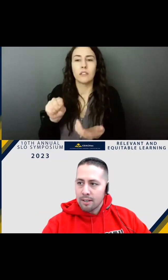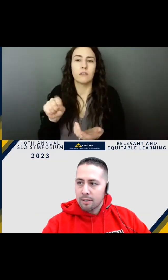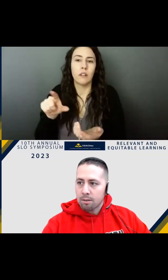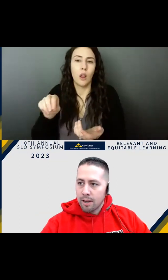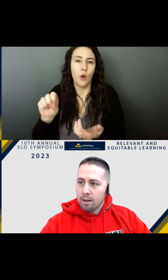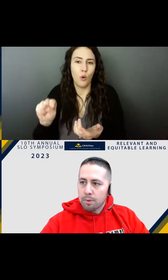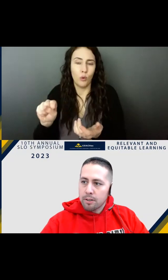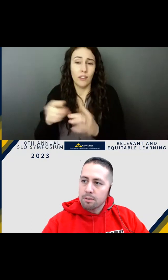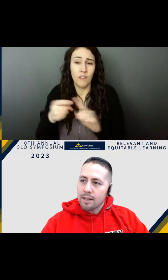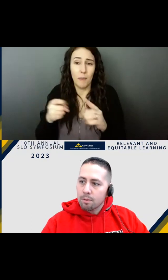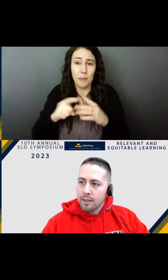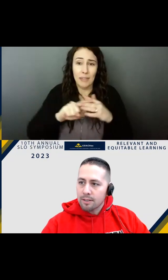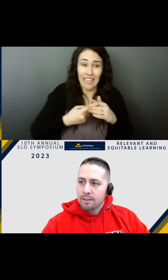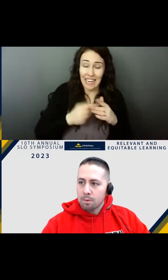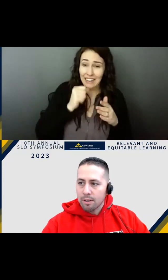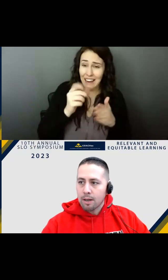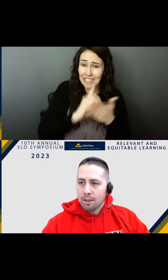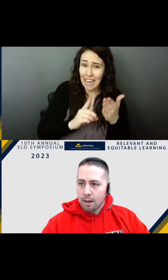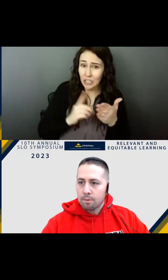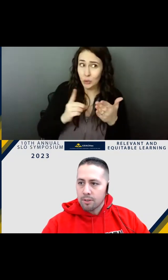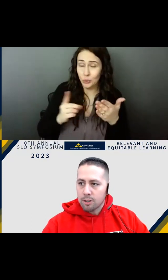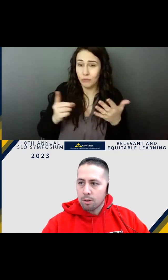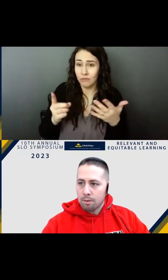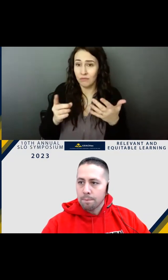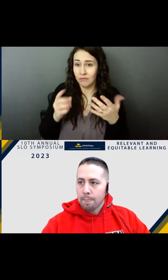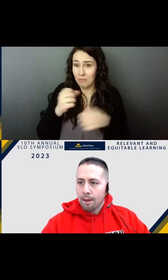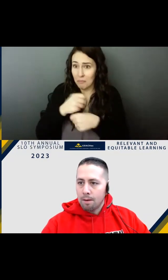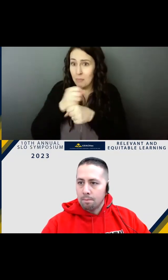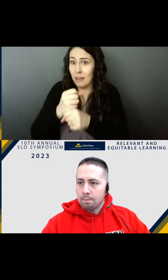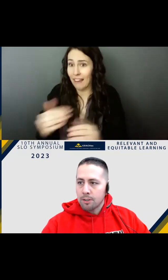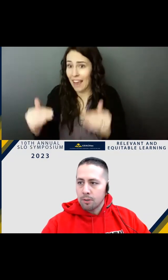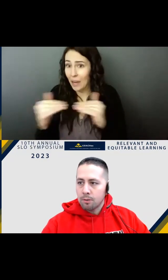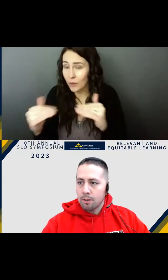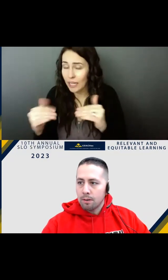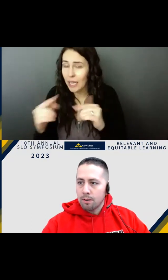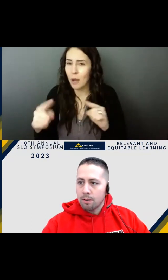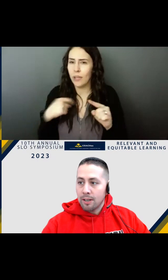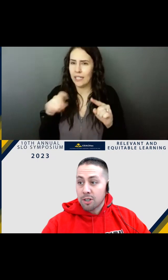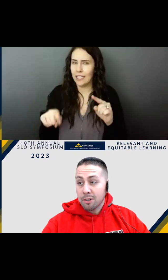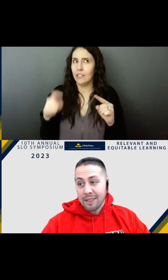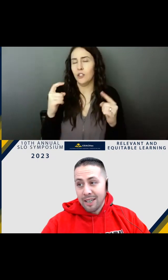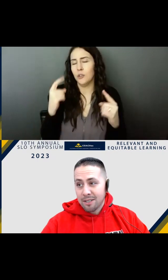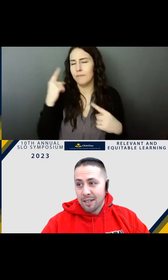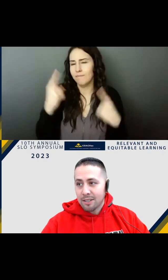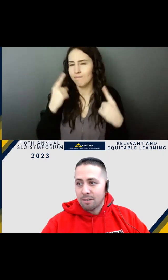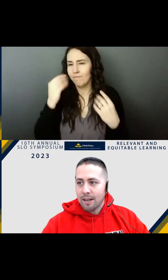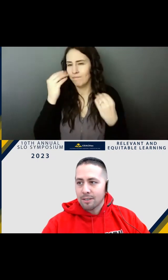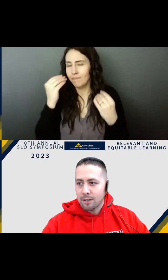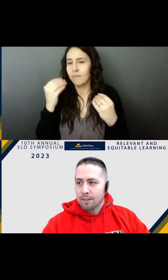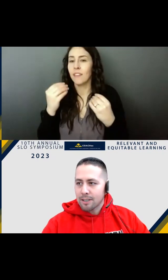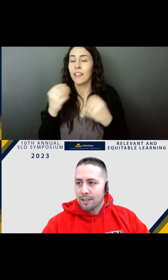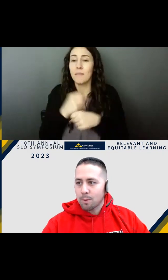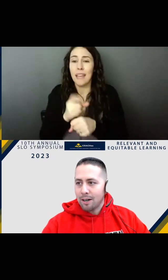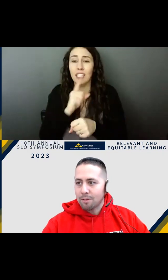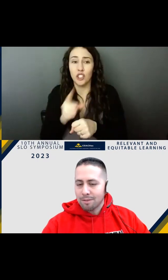weren't designed to create or produce equity. And so we really got to be thoughtful and intentional to ensure that they intersect, right?